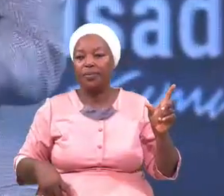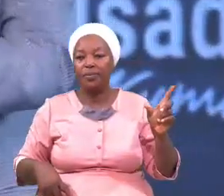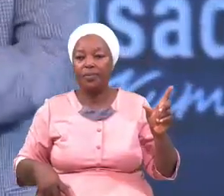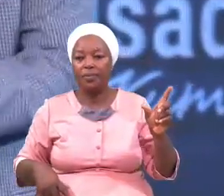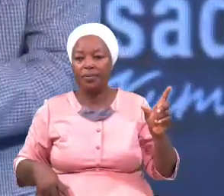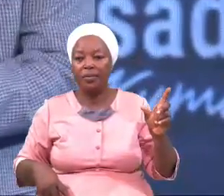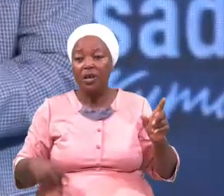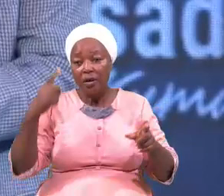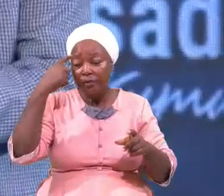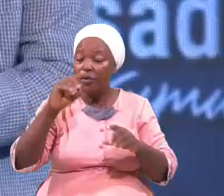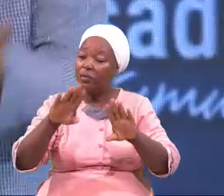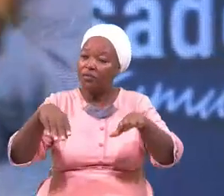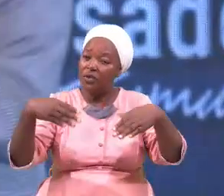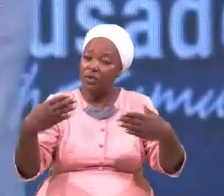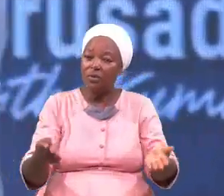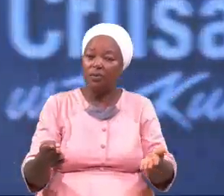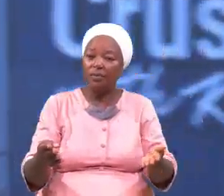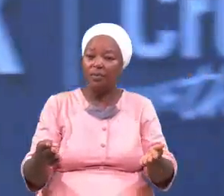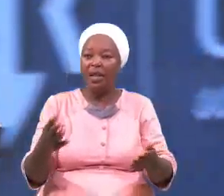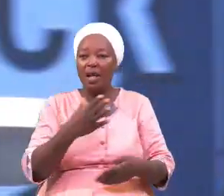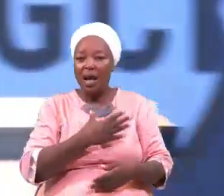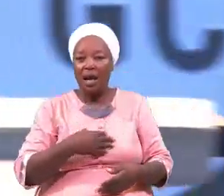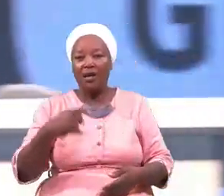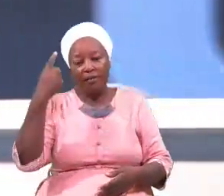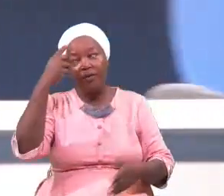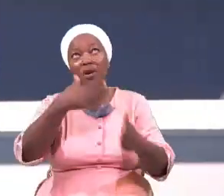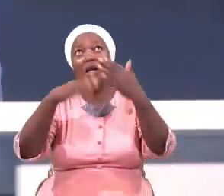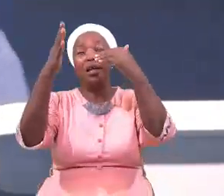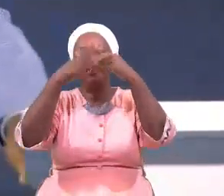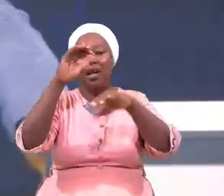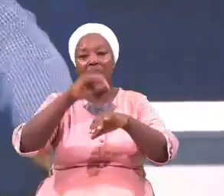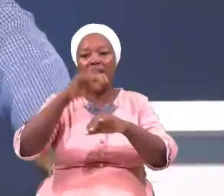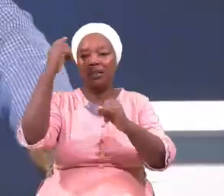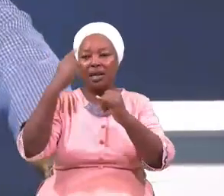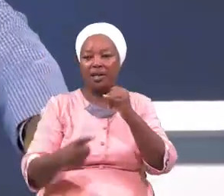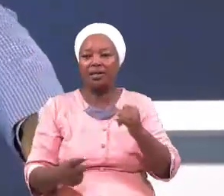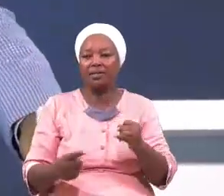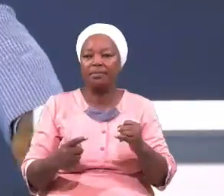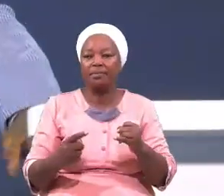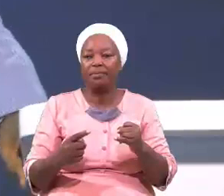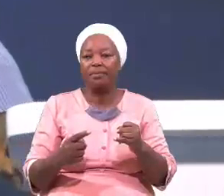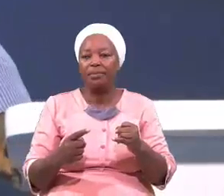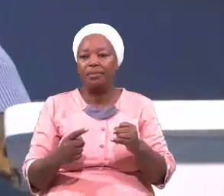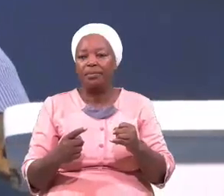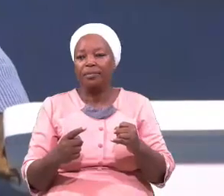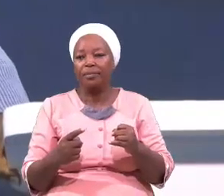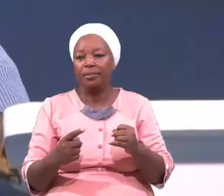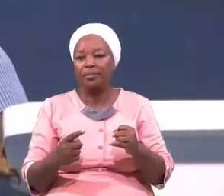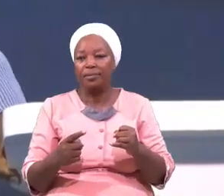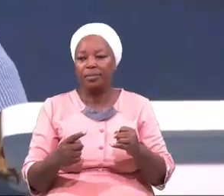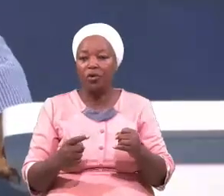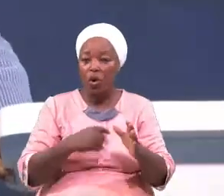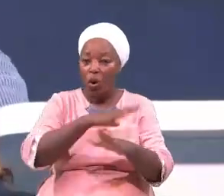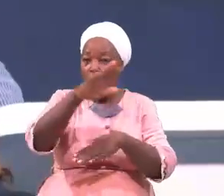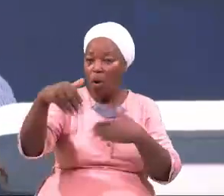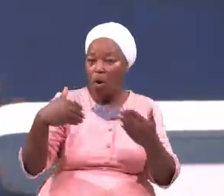For provision and for heaven at last. All